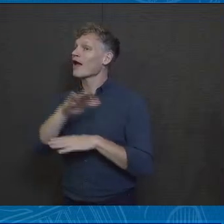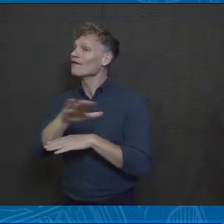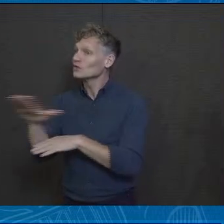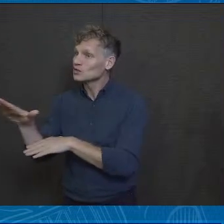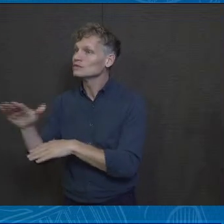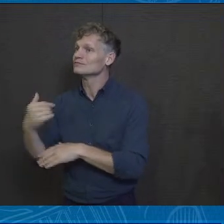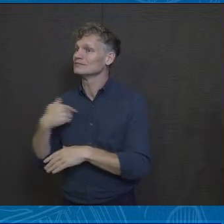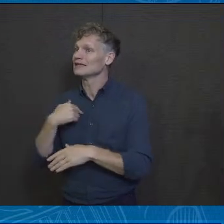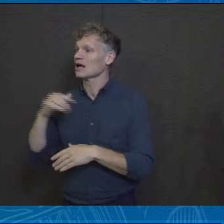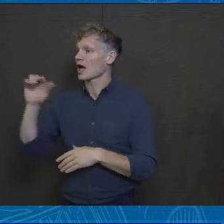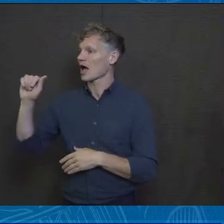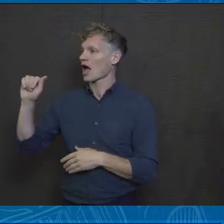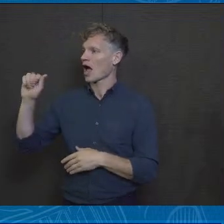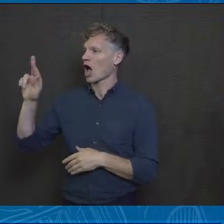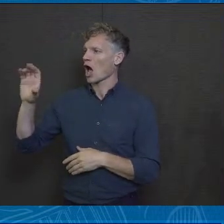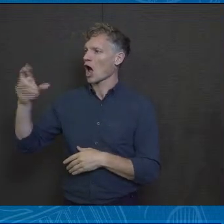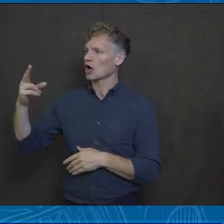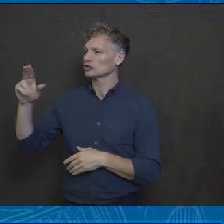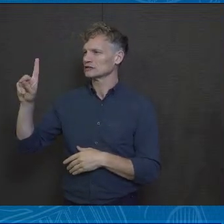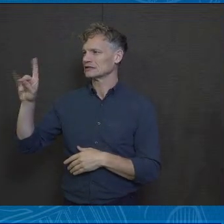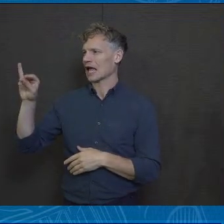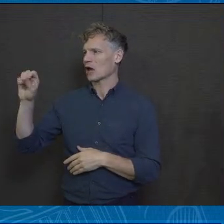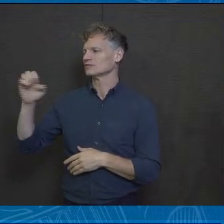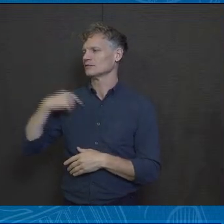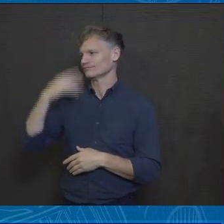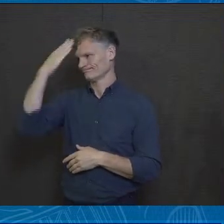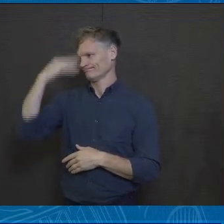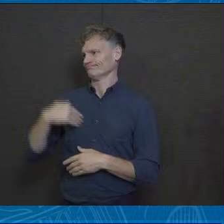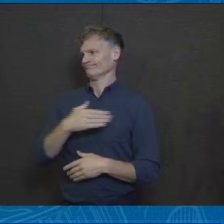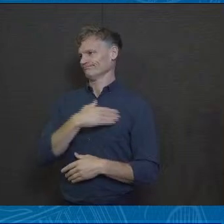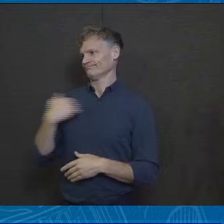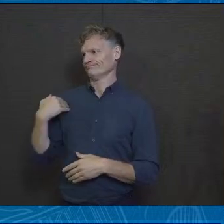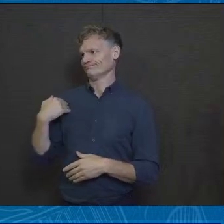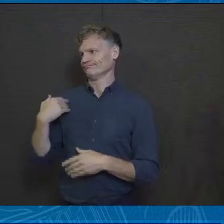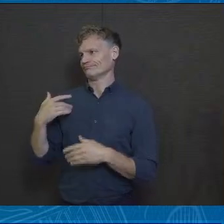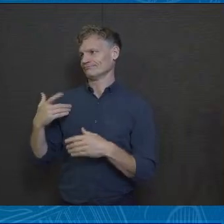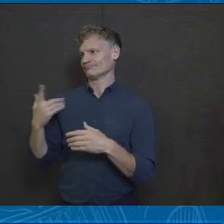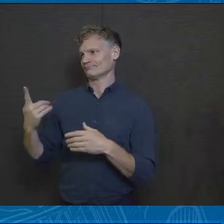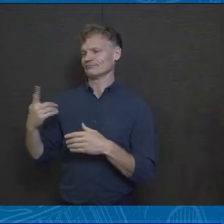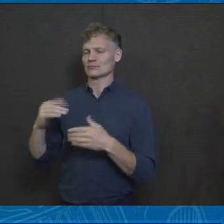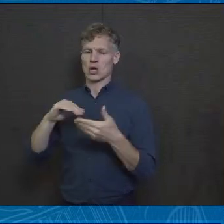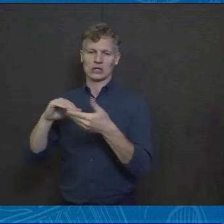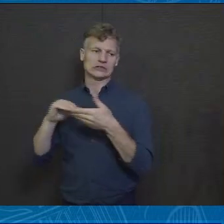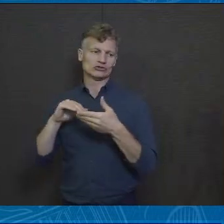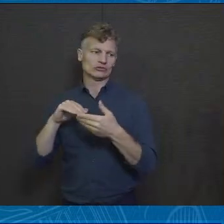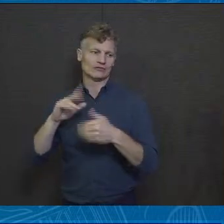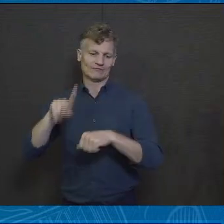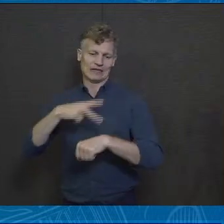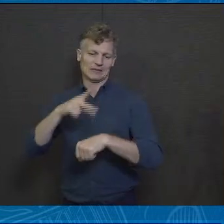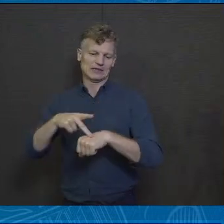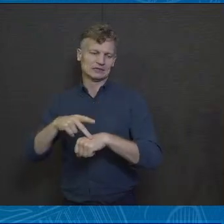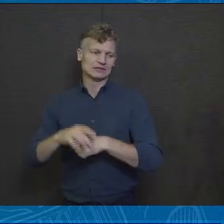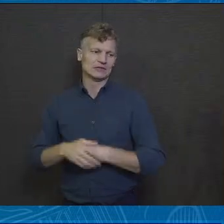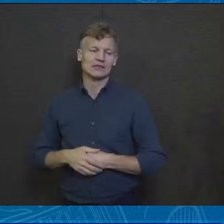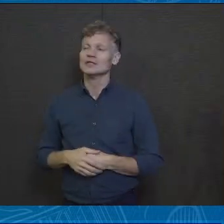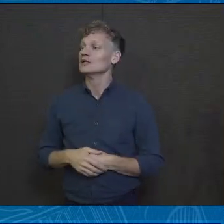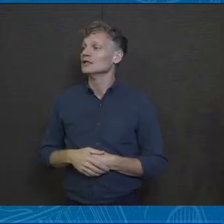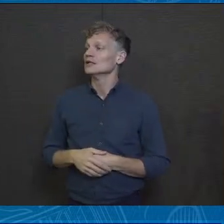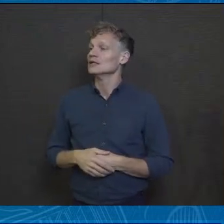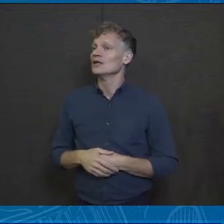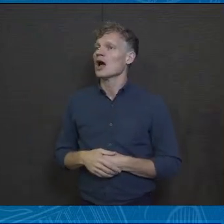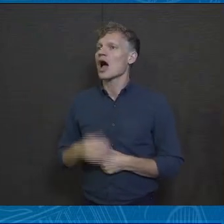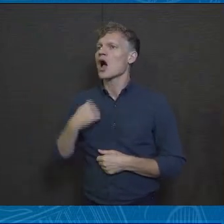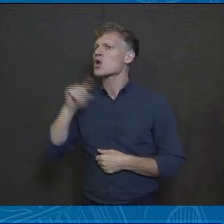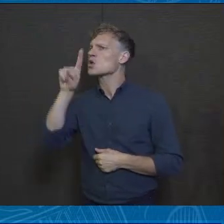from Archdiocese of Lipa, Philippines. I would like to direct my question to the two women in the middle. I'm